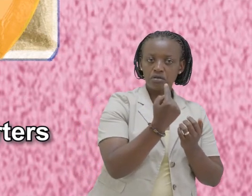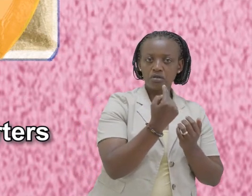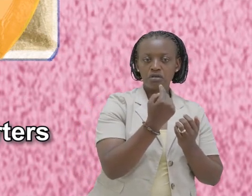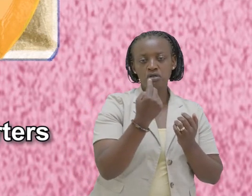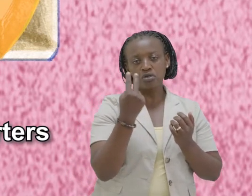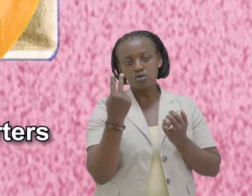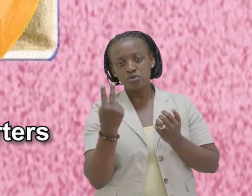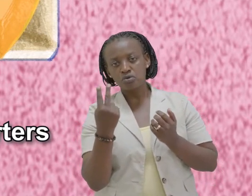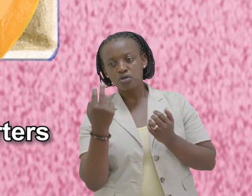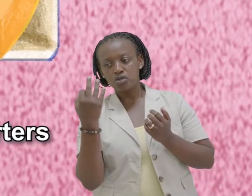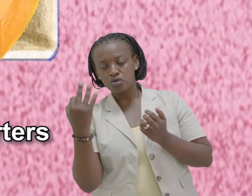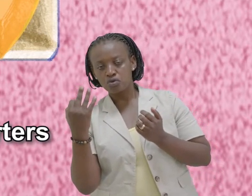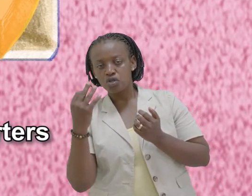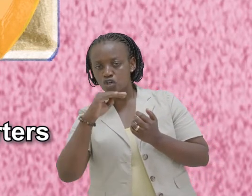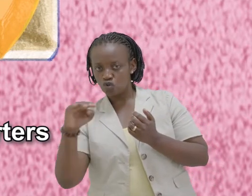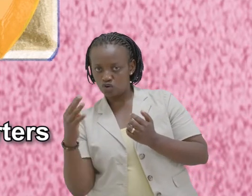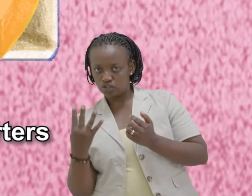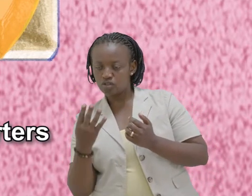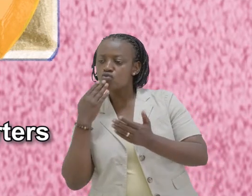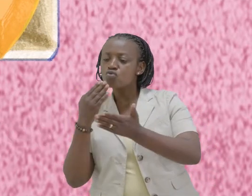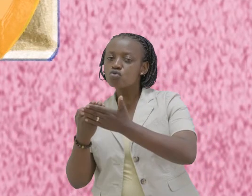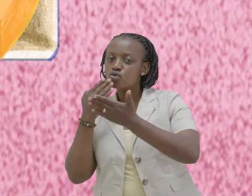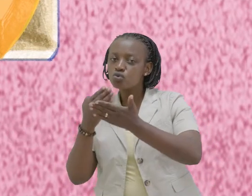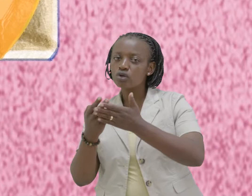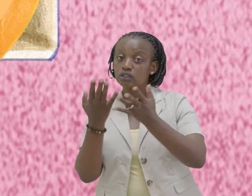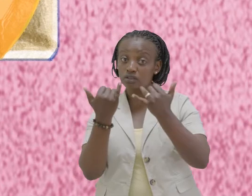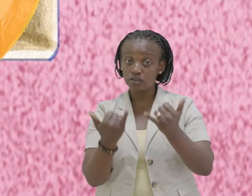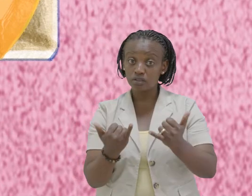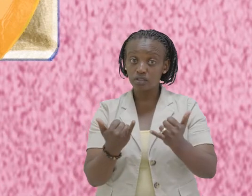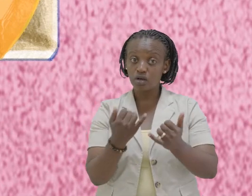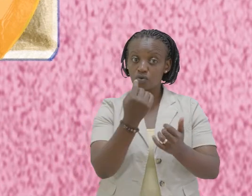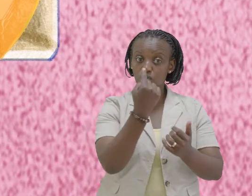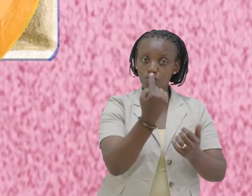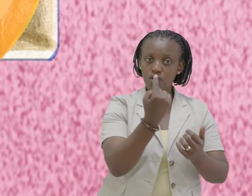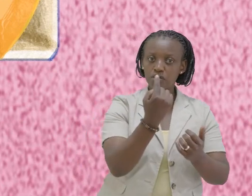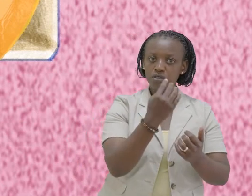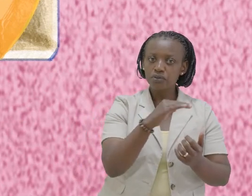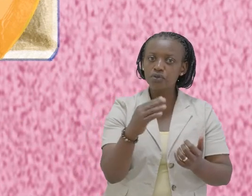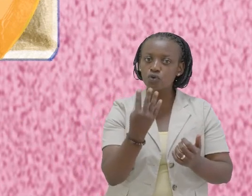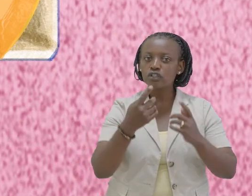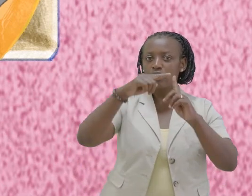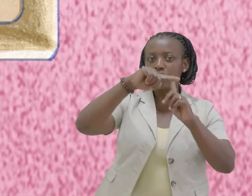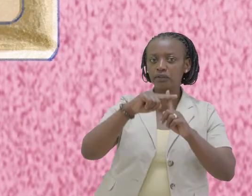1/4, 2/4, 3/4. Good. Now add 1/4.